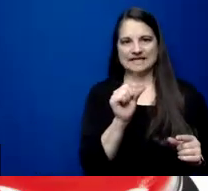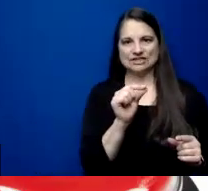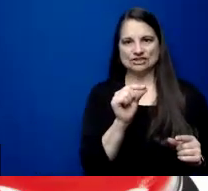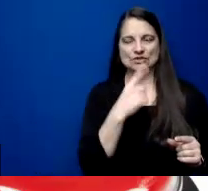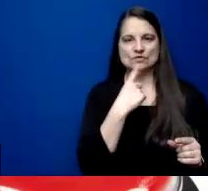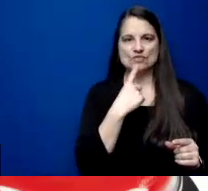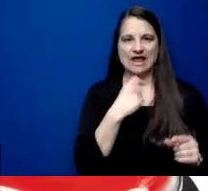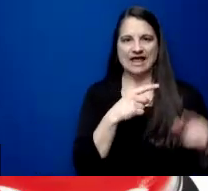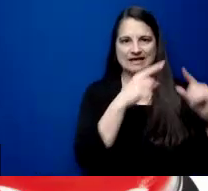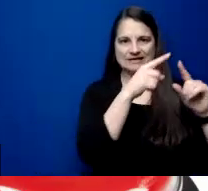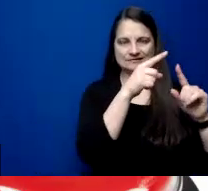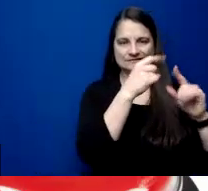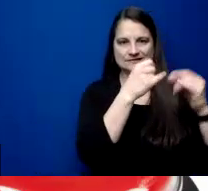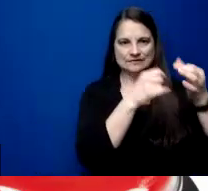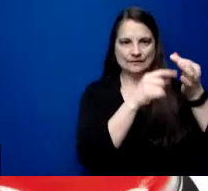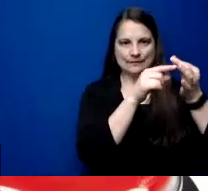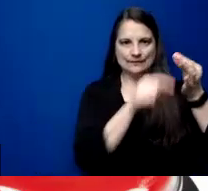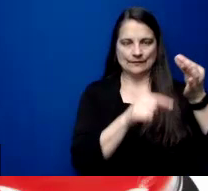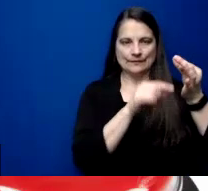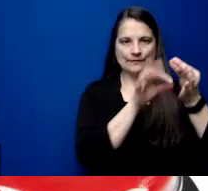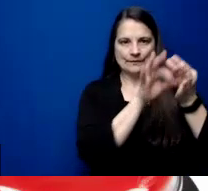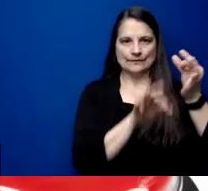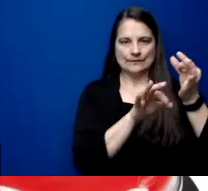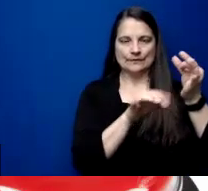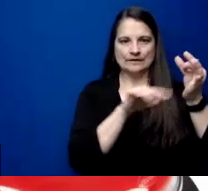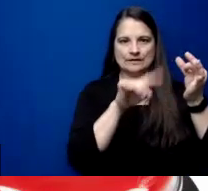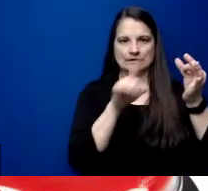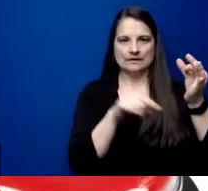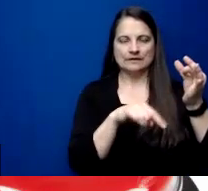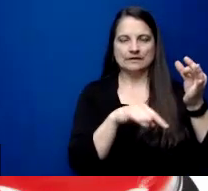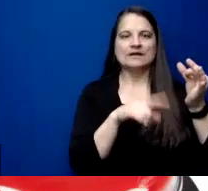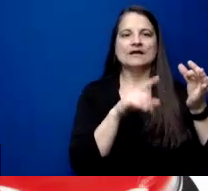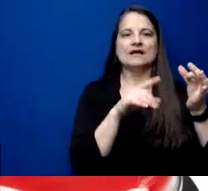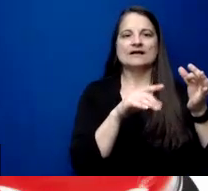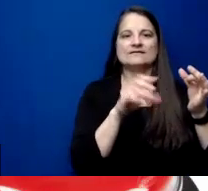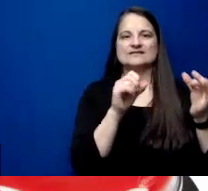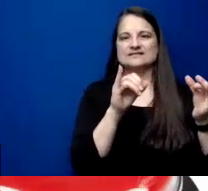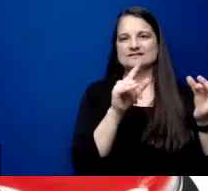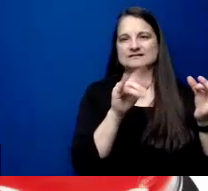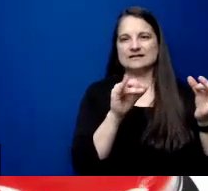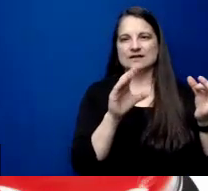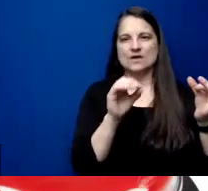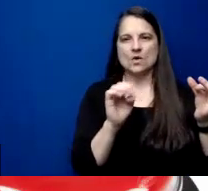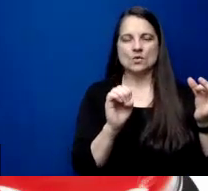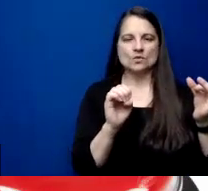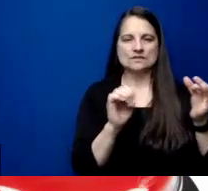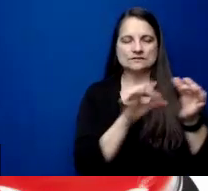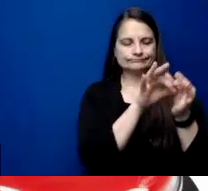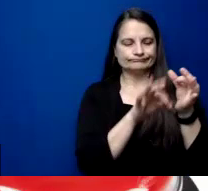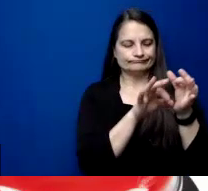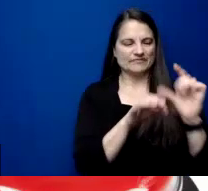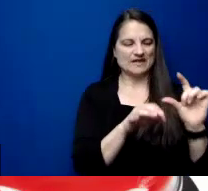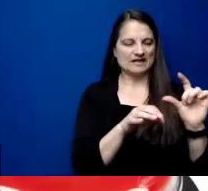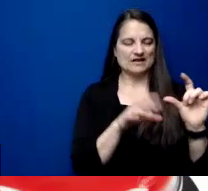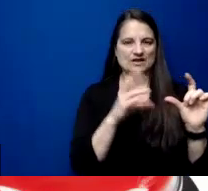that has a silicone piece on the end that's probably about 3 inches long. And you